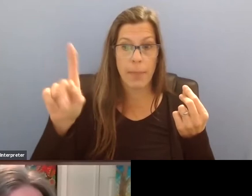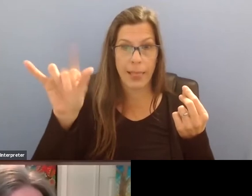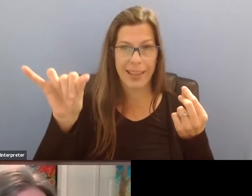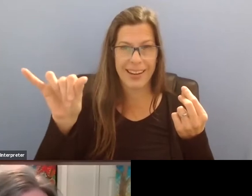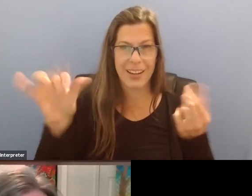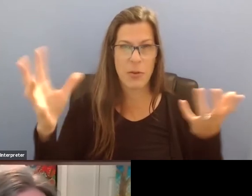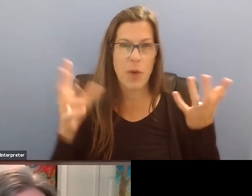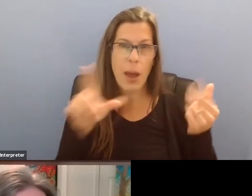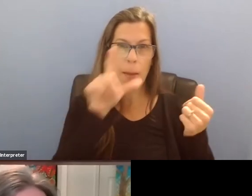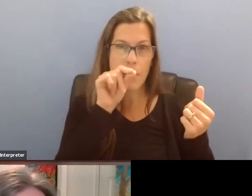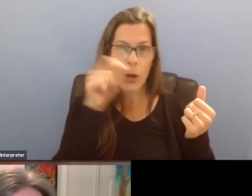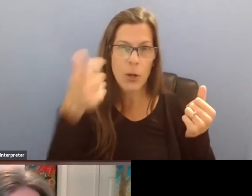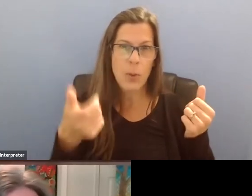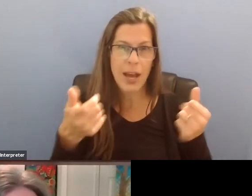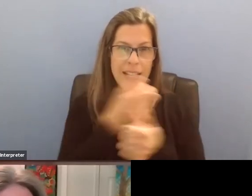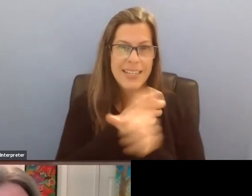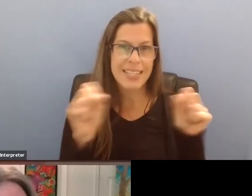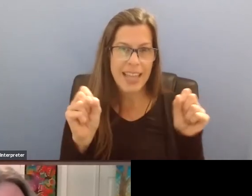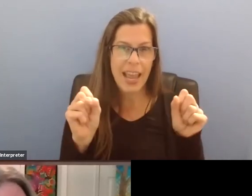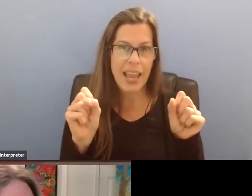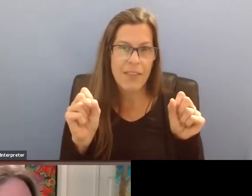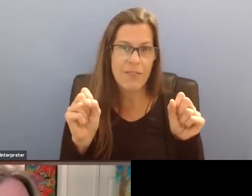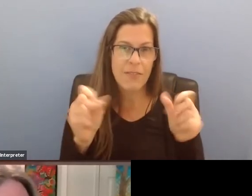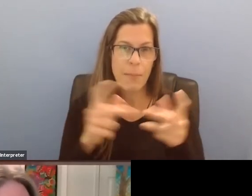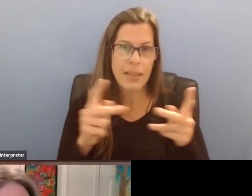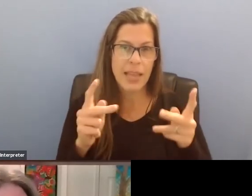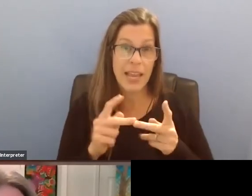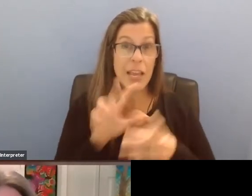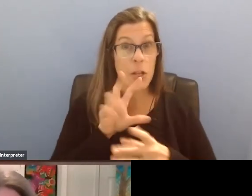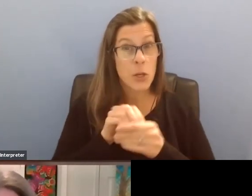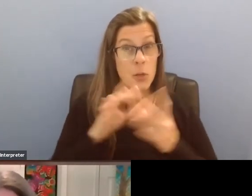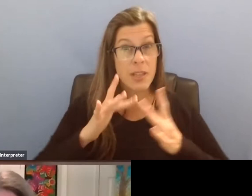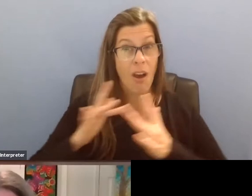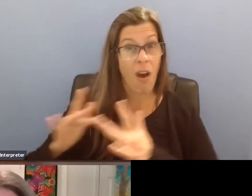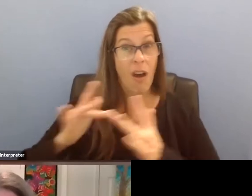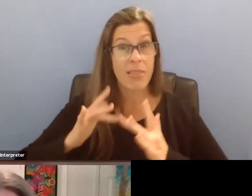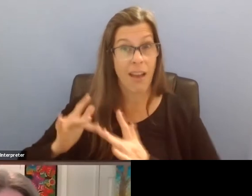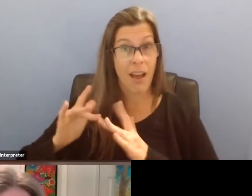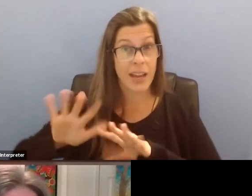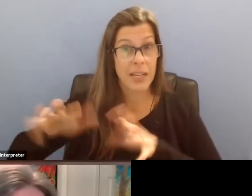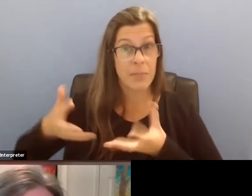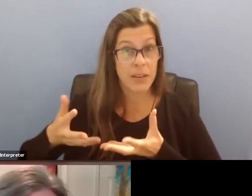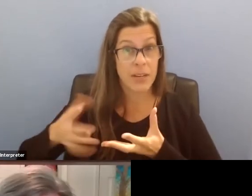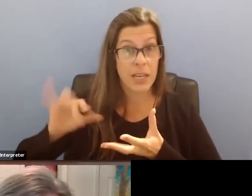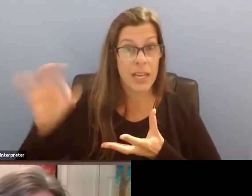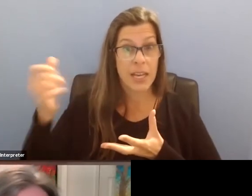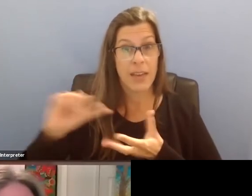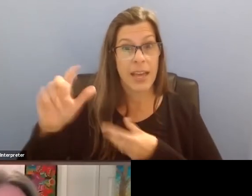for every birder, and that includes the online birding community. So if there's any kind of